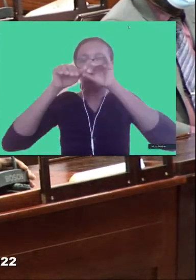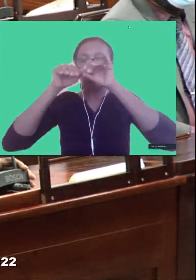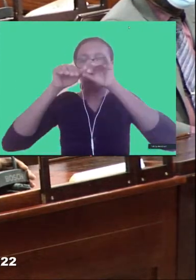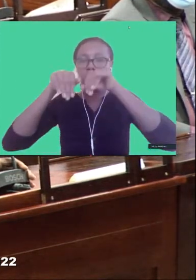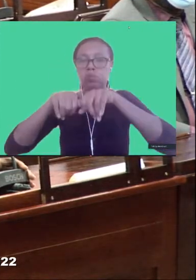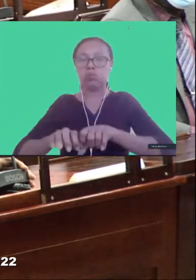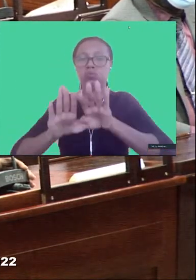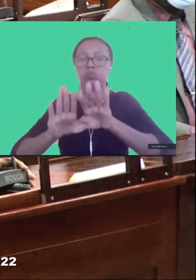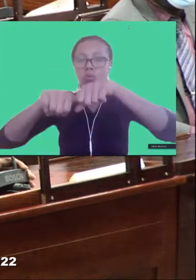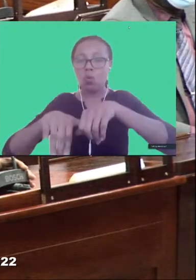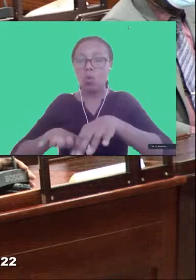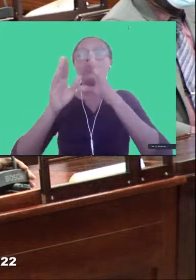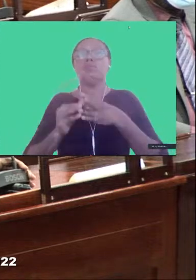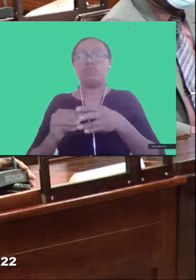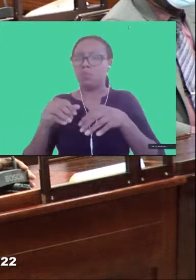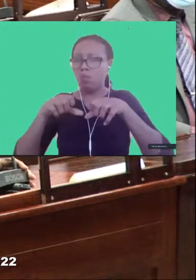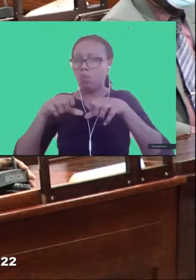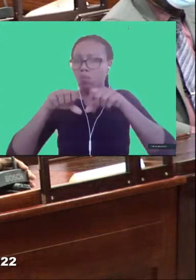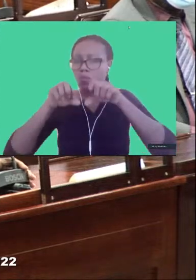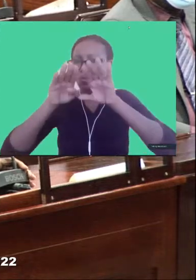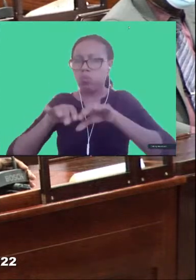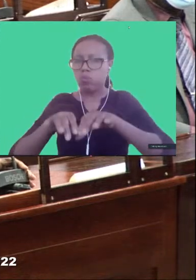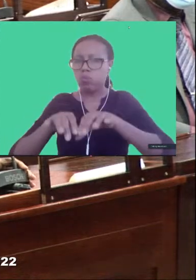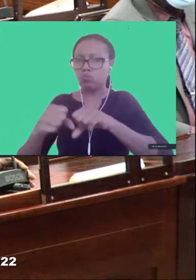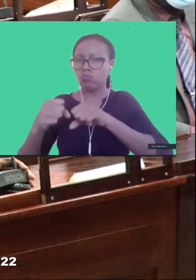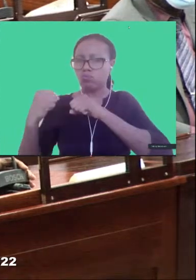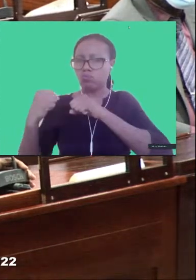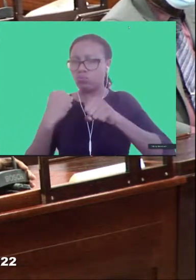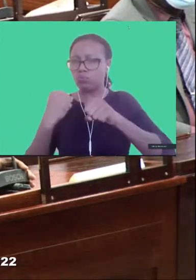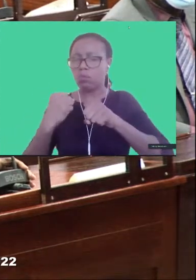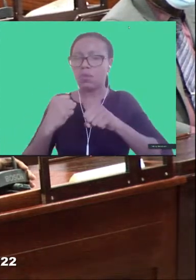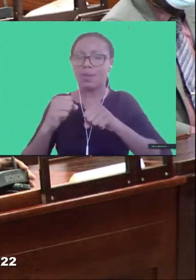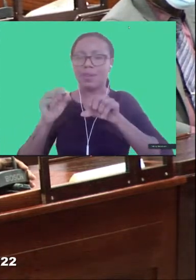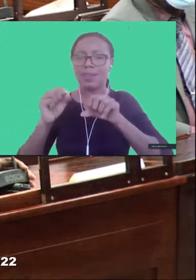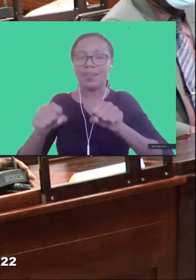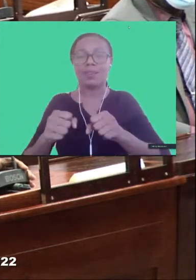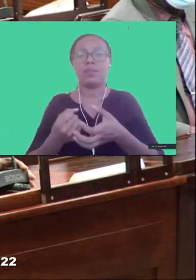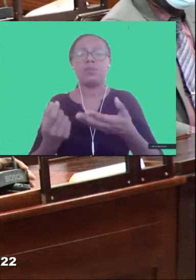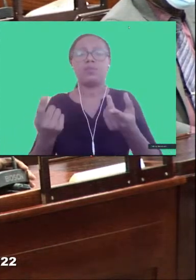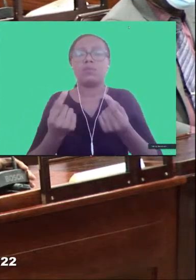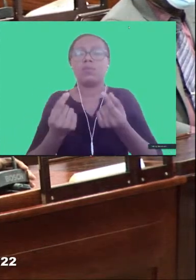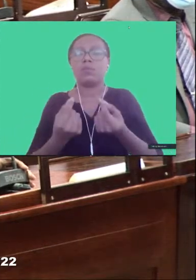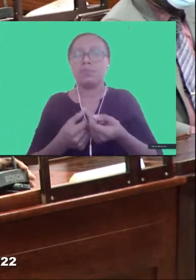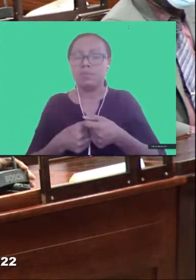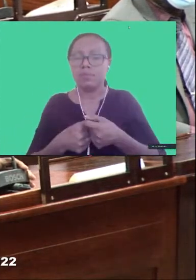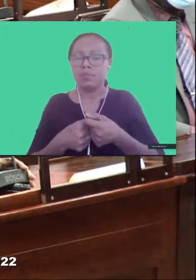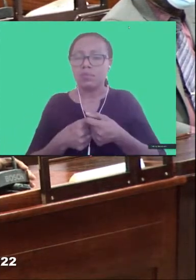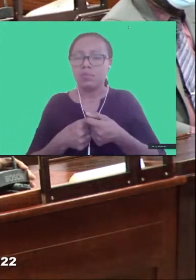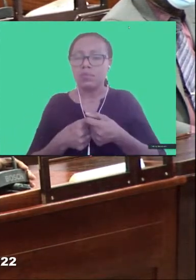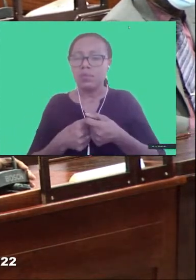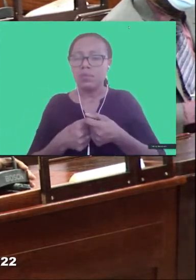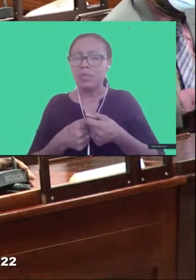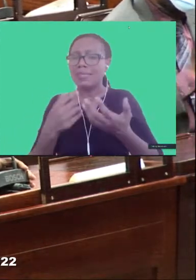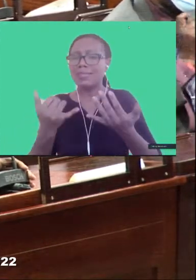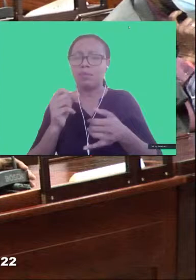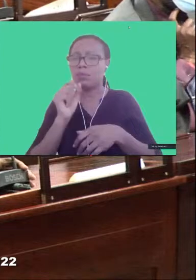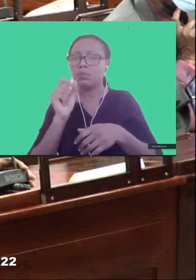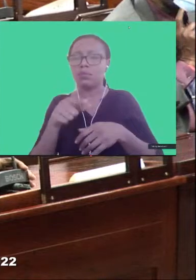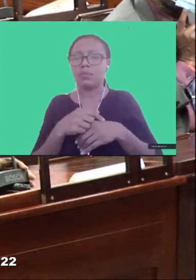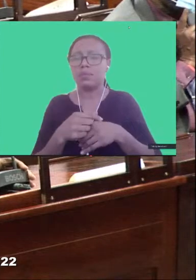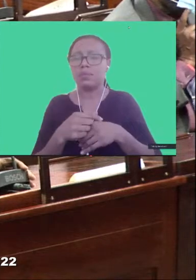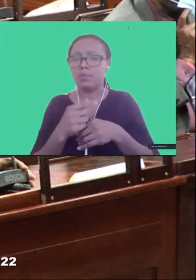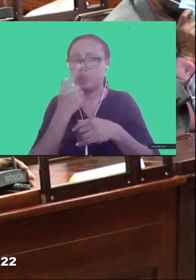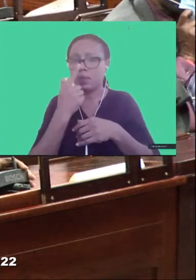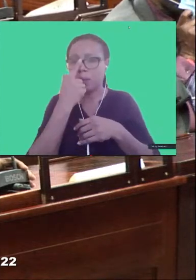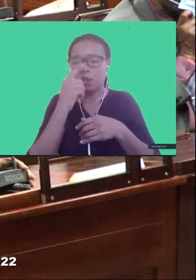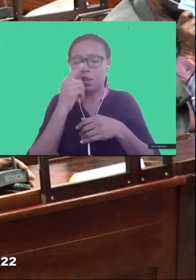fuel. What I want to ask is that, are there any plans, any advancement, any studies being done on the